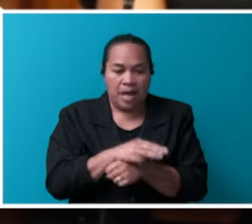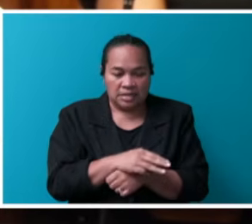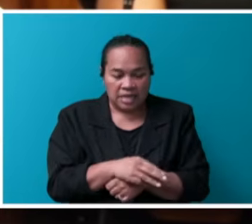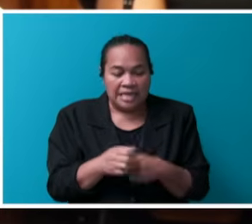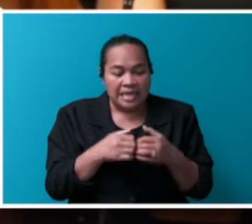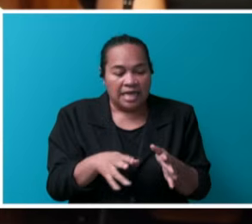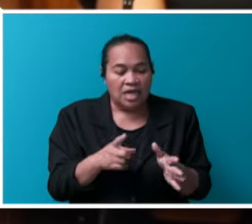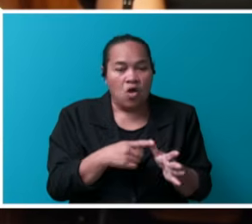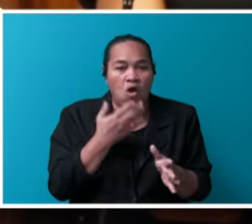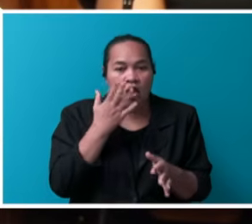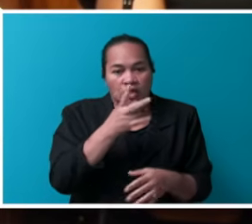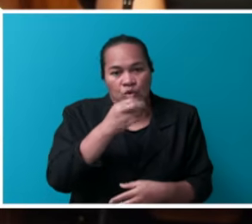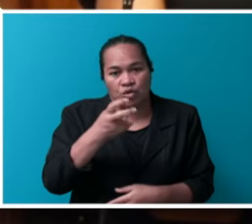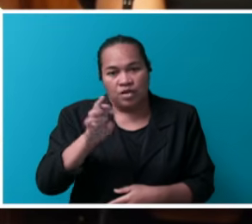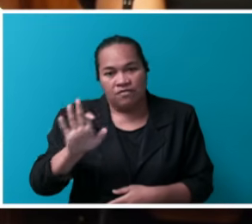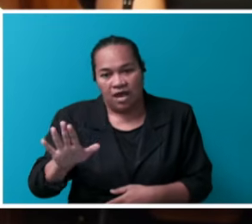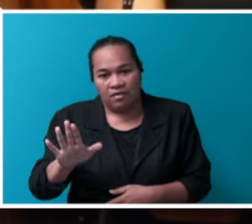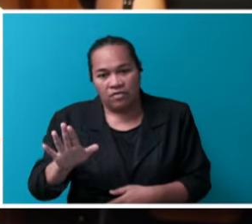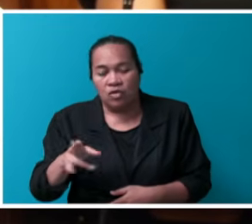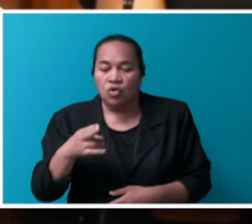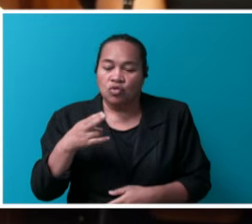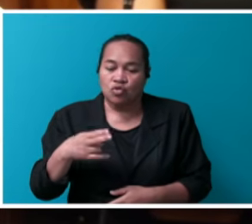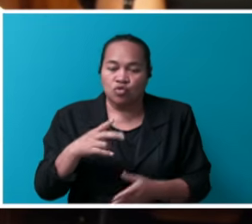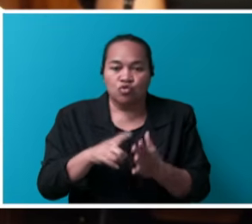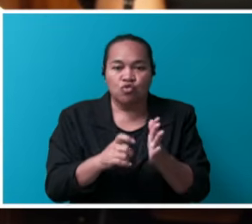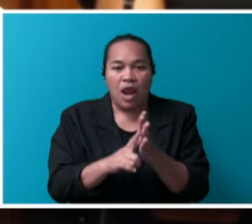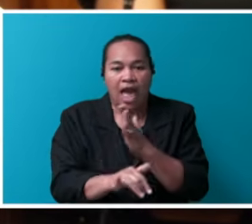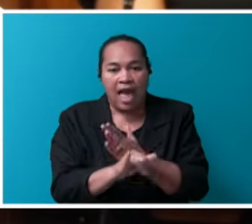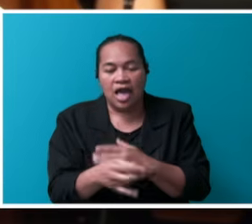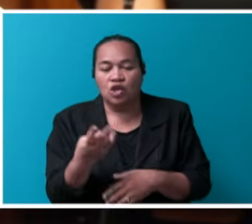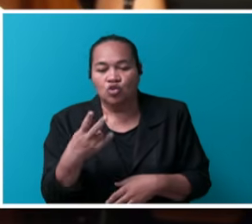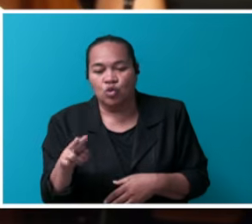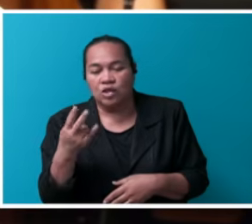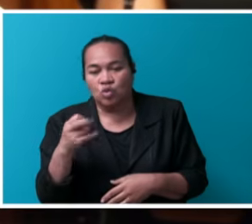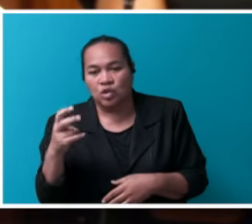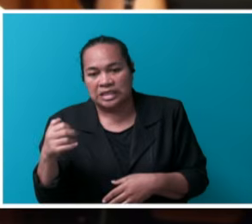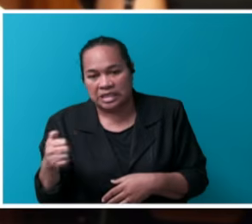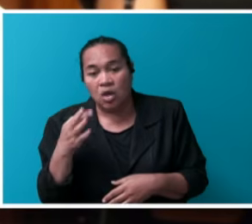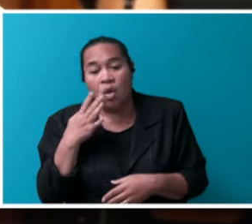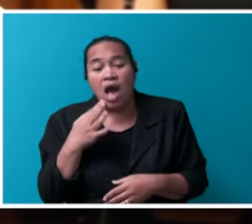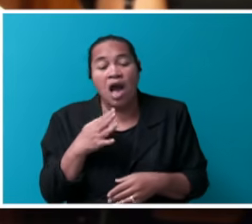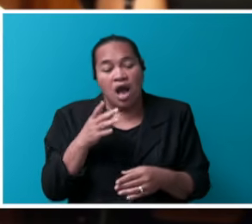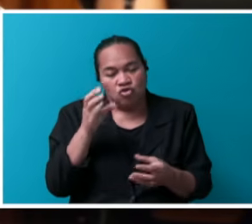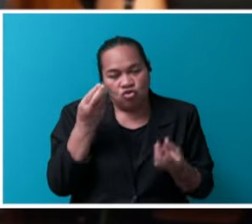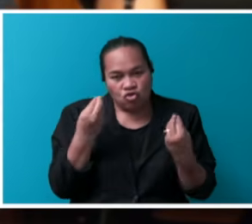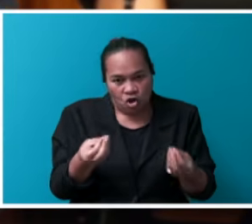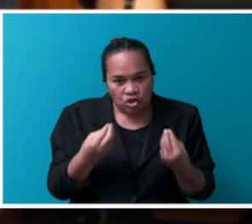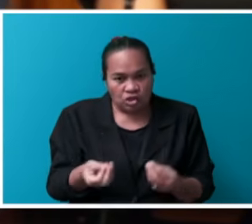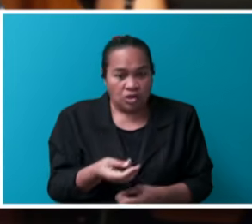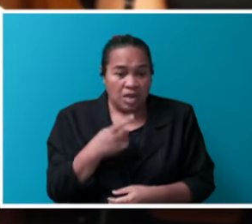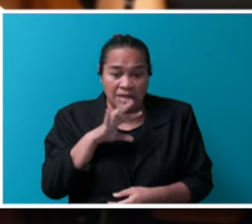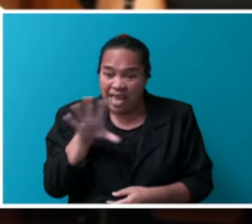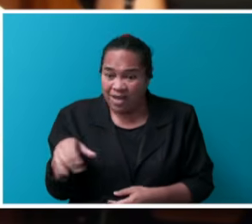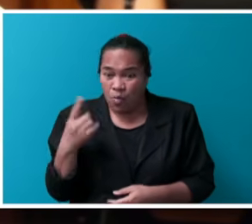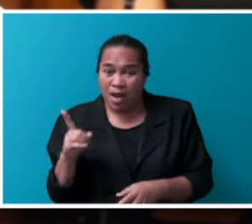August 2025 to July 2026 at a cost of $10 million. This means that every individual traveling by